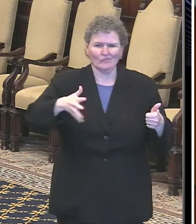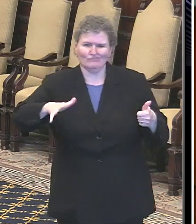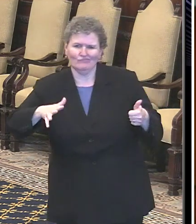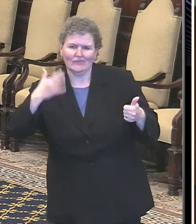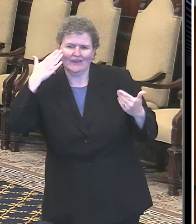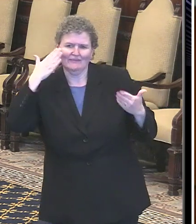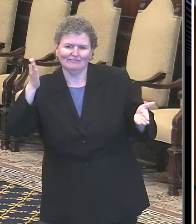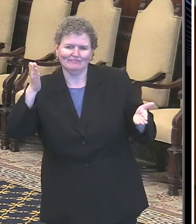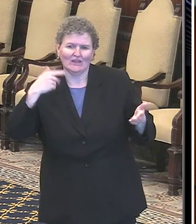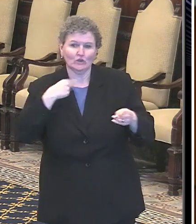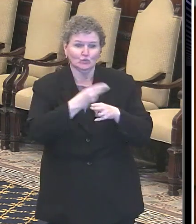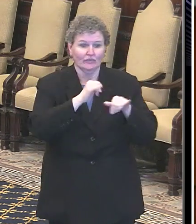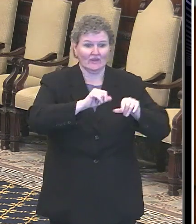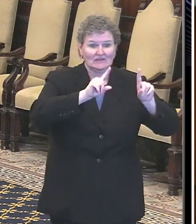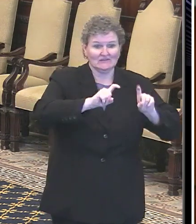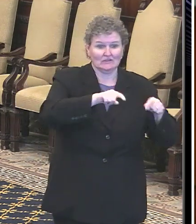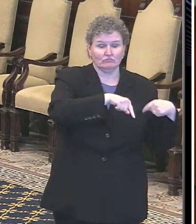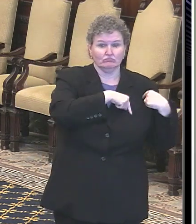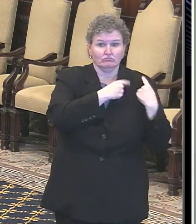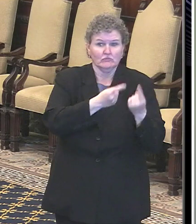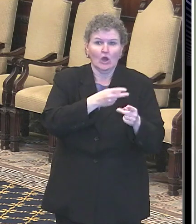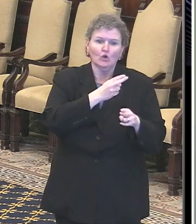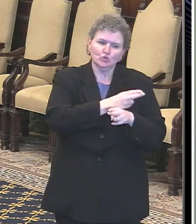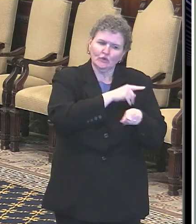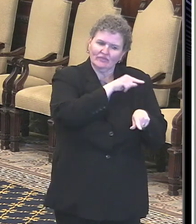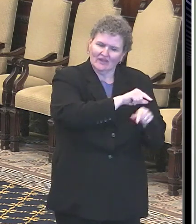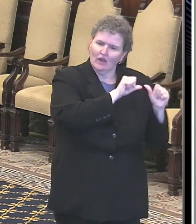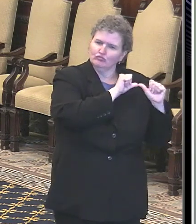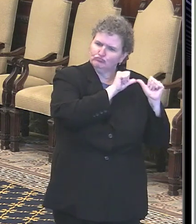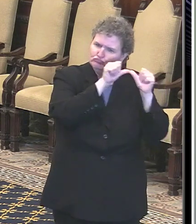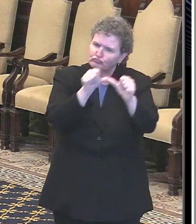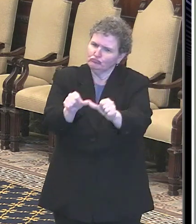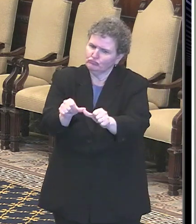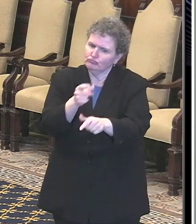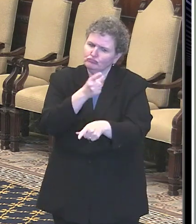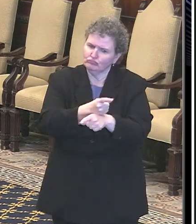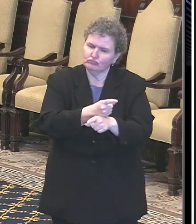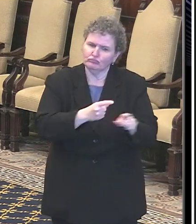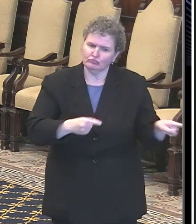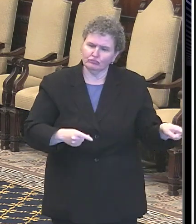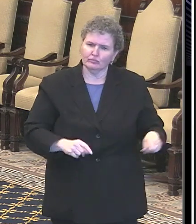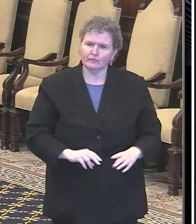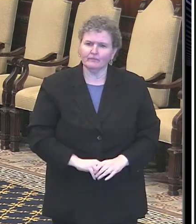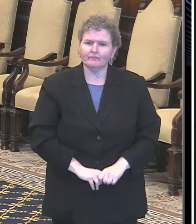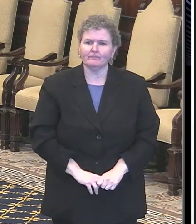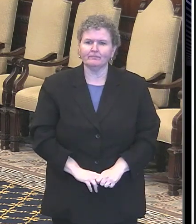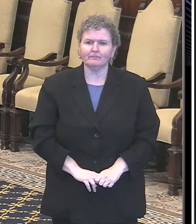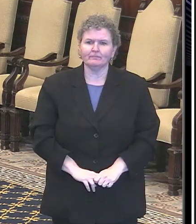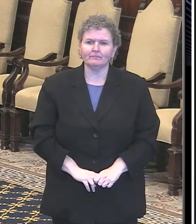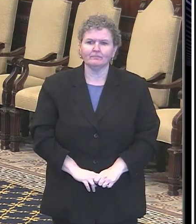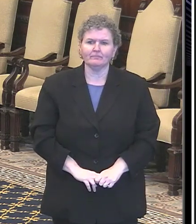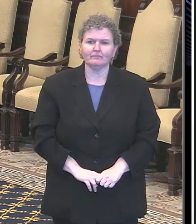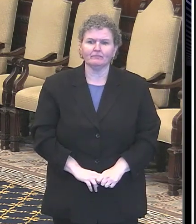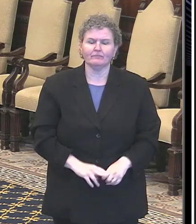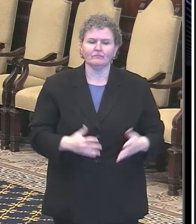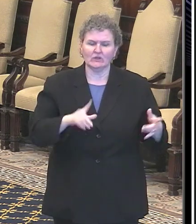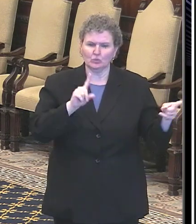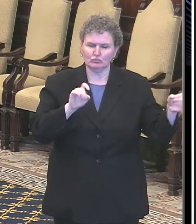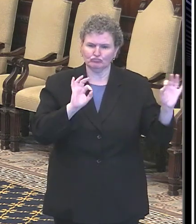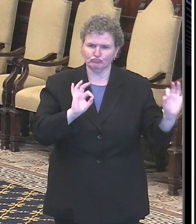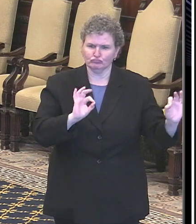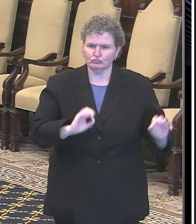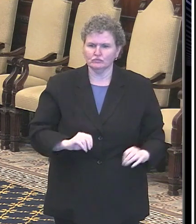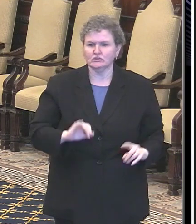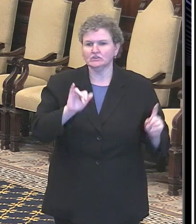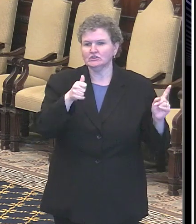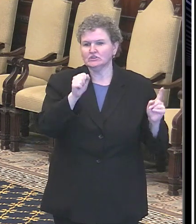be using and what's available to us. Okay, thank you. That's all from me. Thank you, Jason. Let's go back to